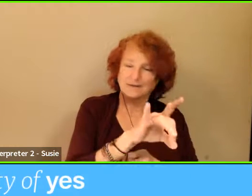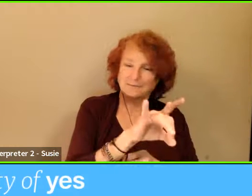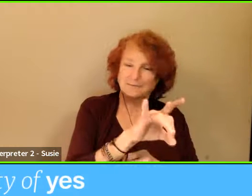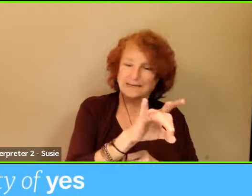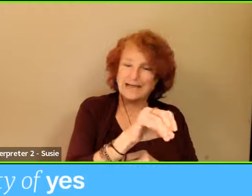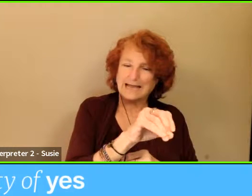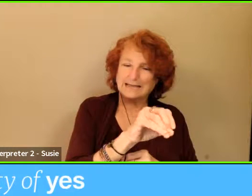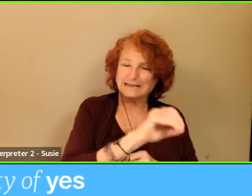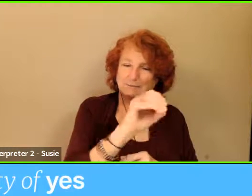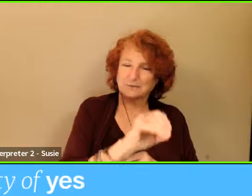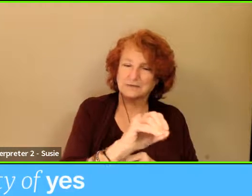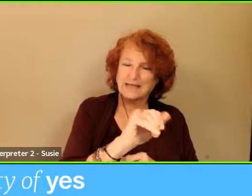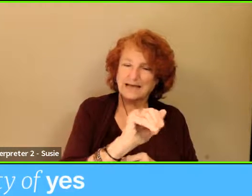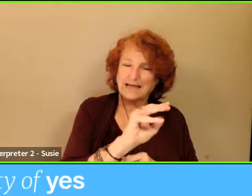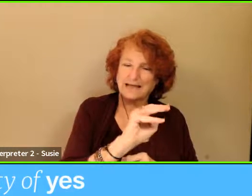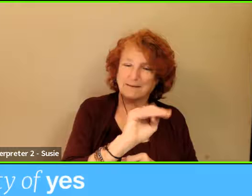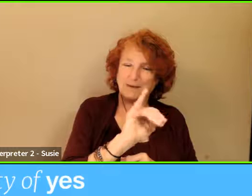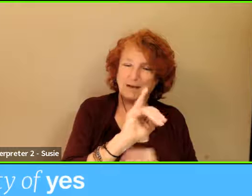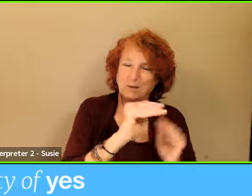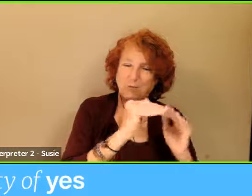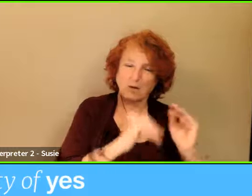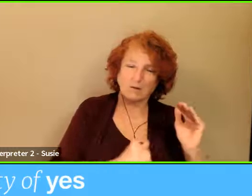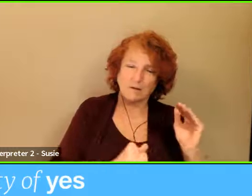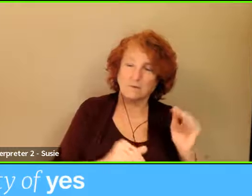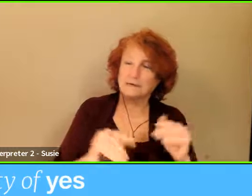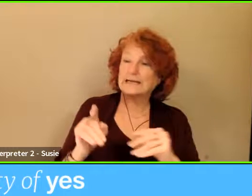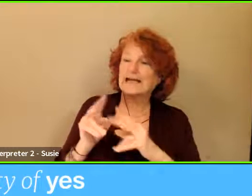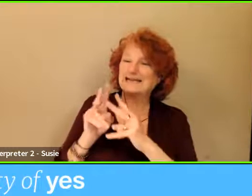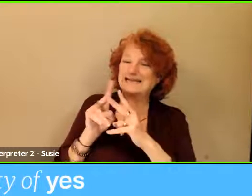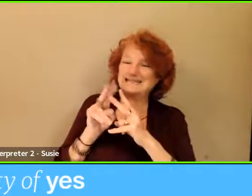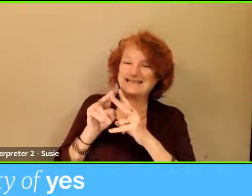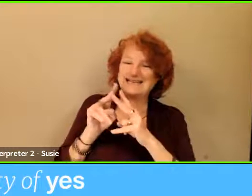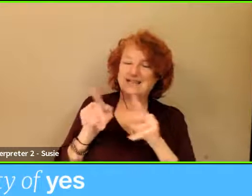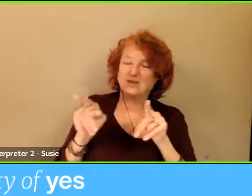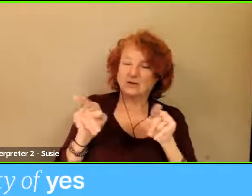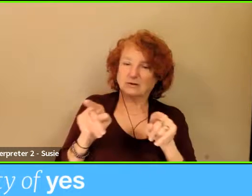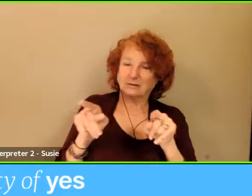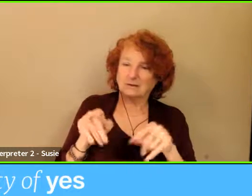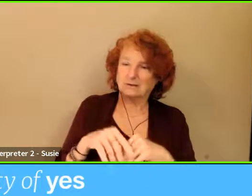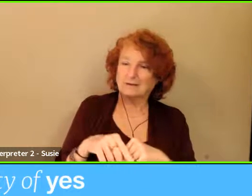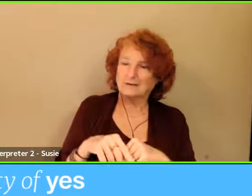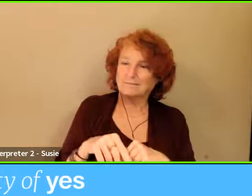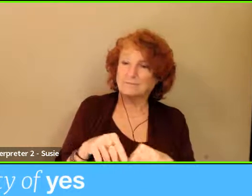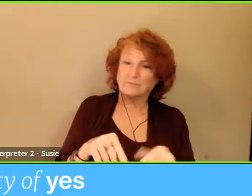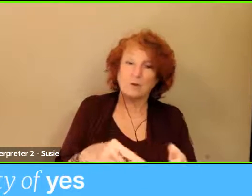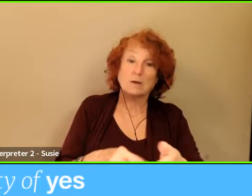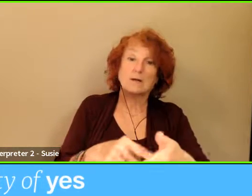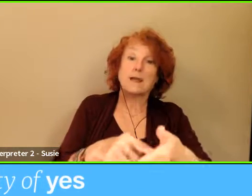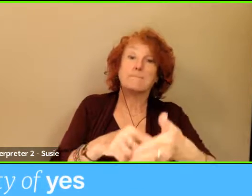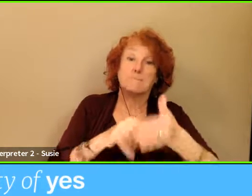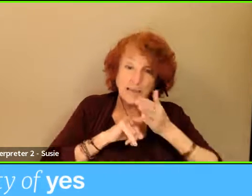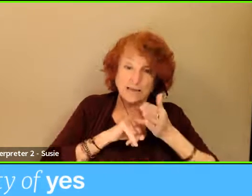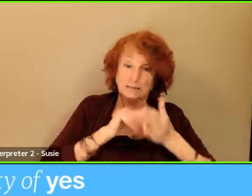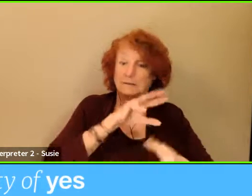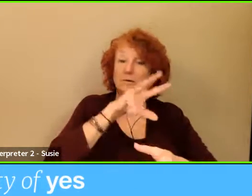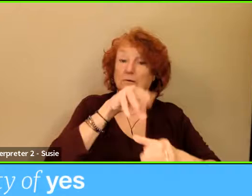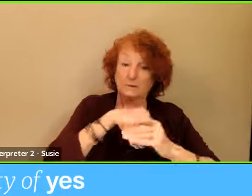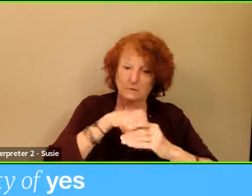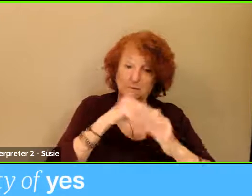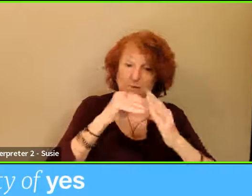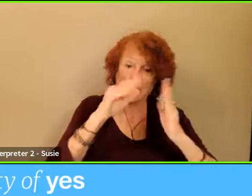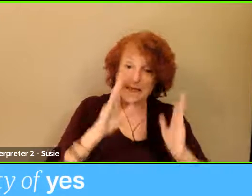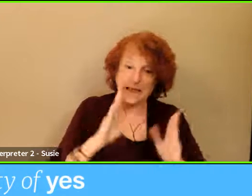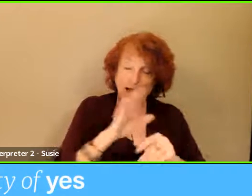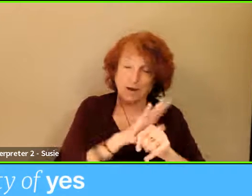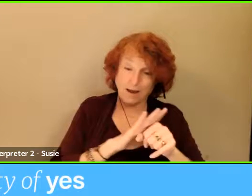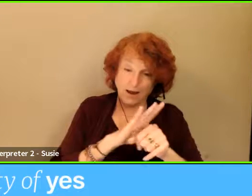or lower. But yeah, they're basically either or. If you're in a mandatory inclusionary housing area,